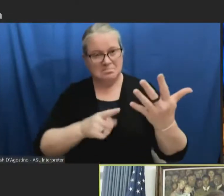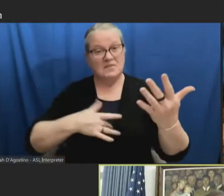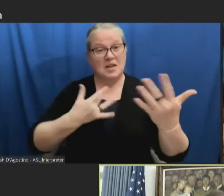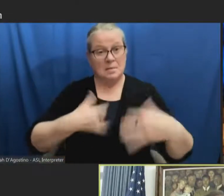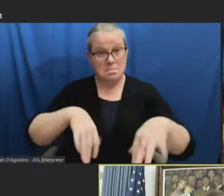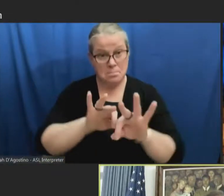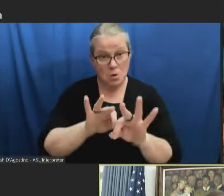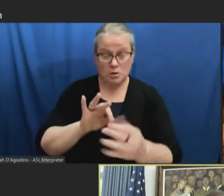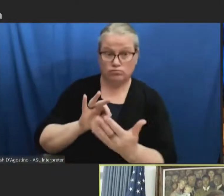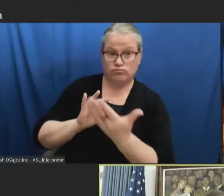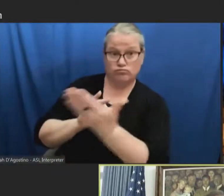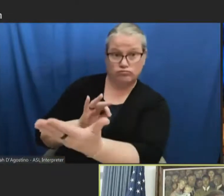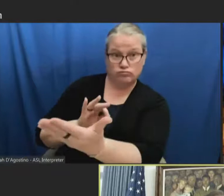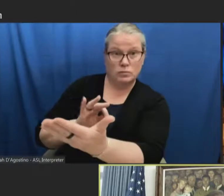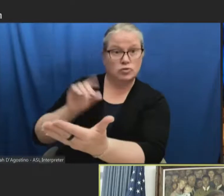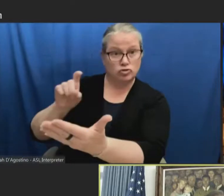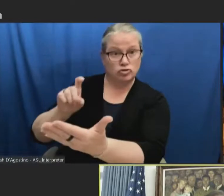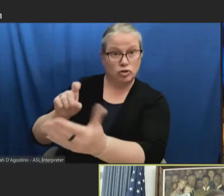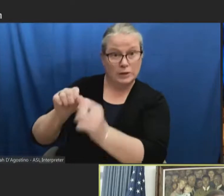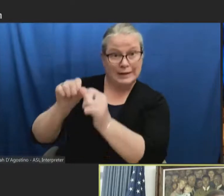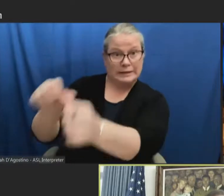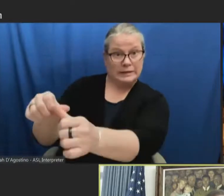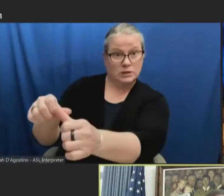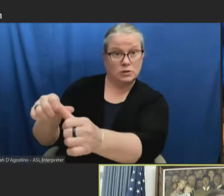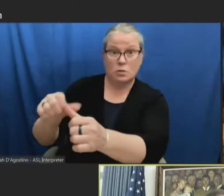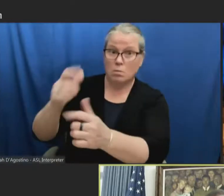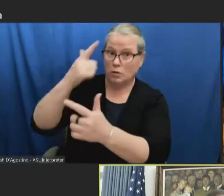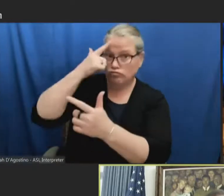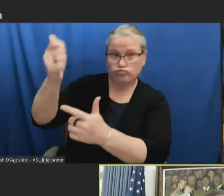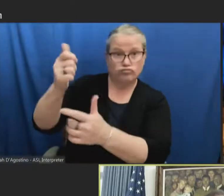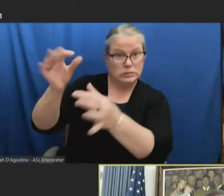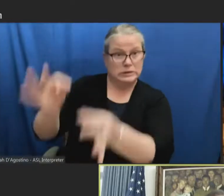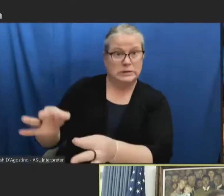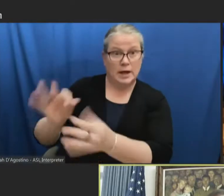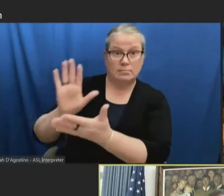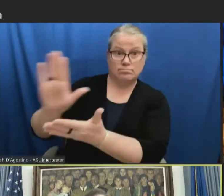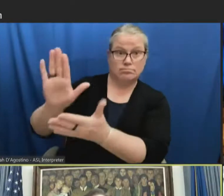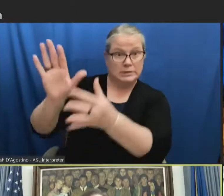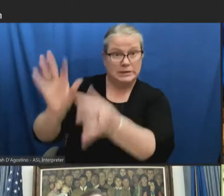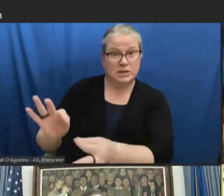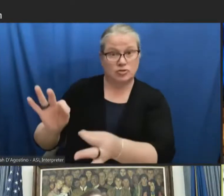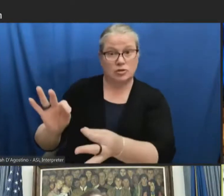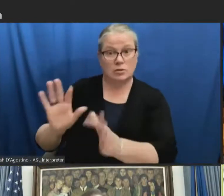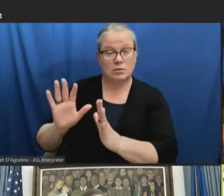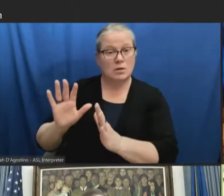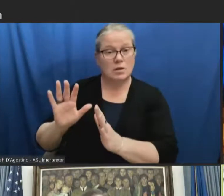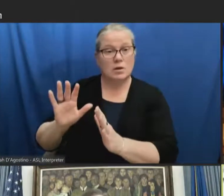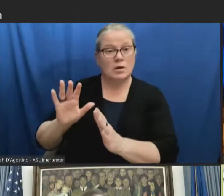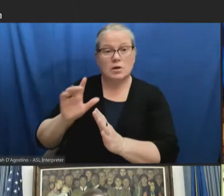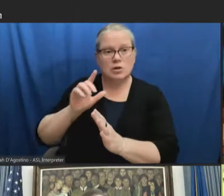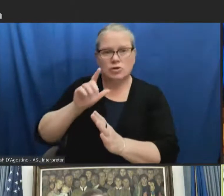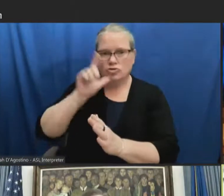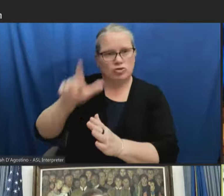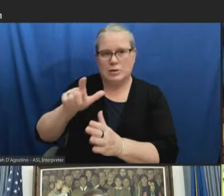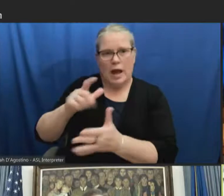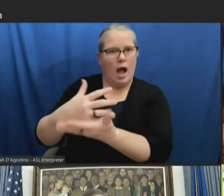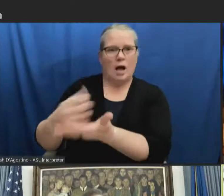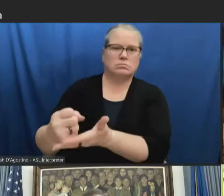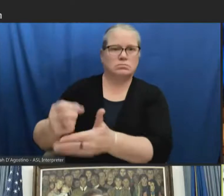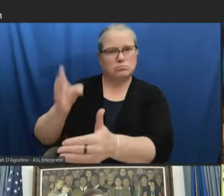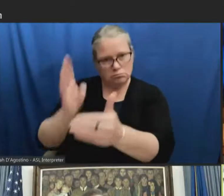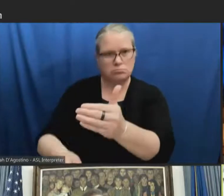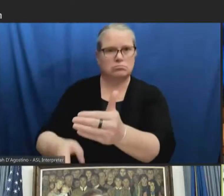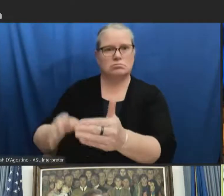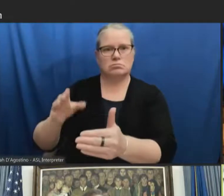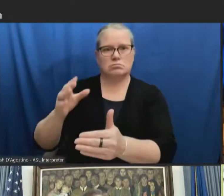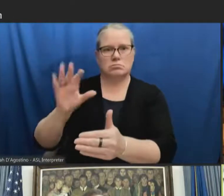but they can't just end on February 15th. Anything else on that, Paul? Nope, good. Nope, that's just about it, Governor. And I think one of